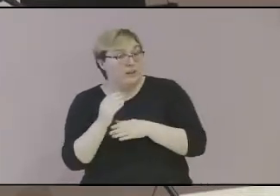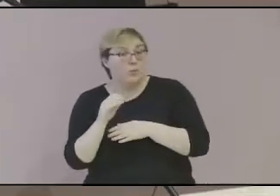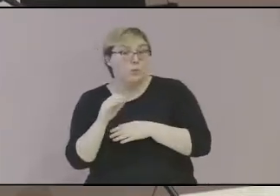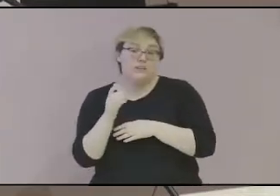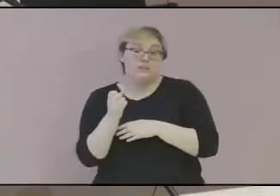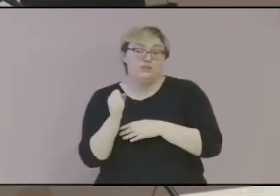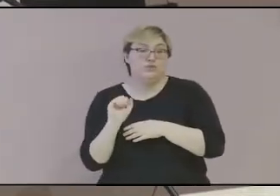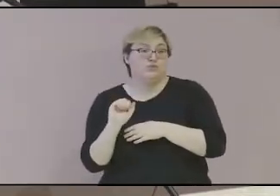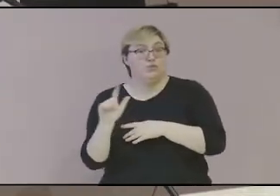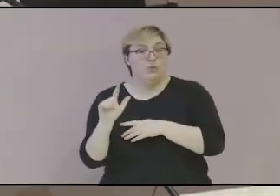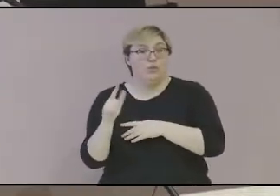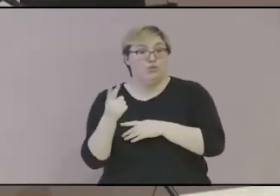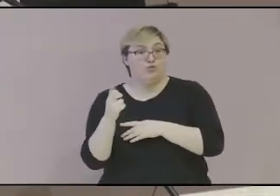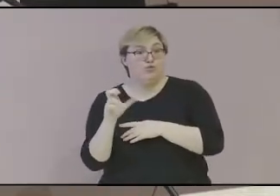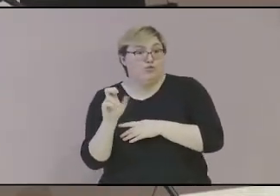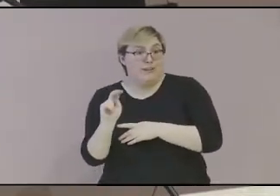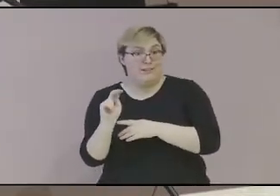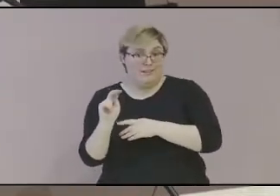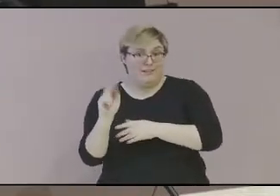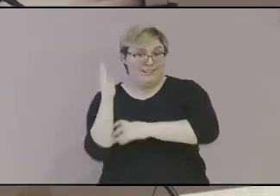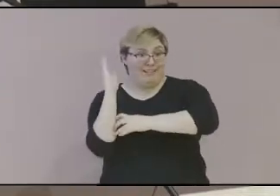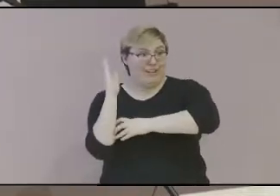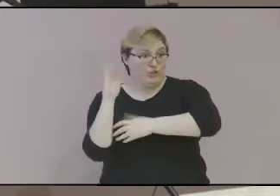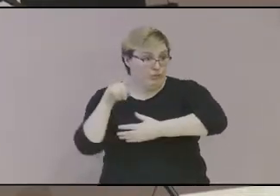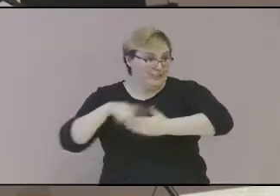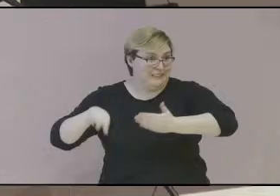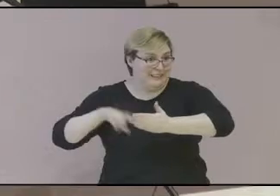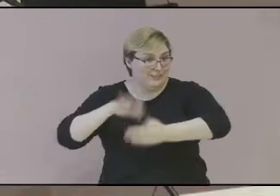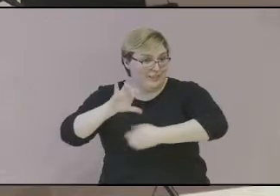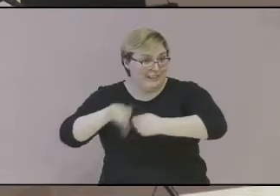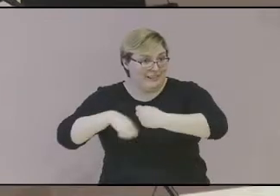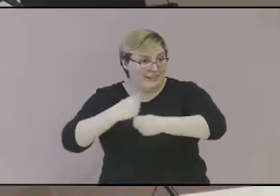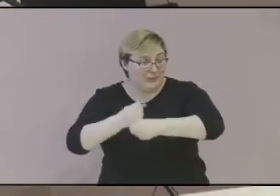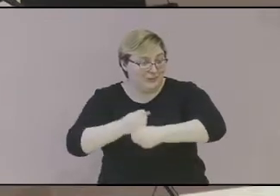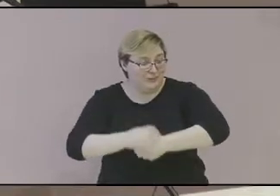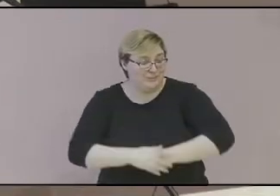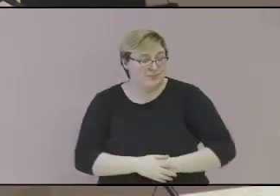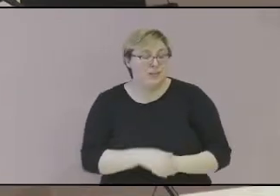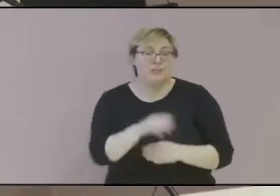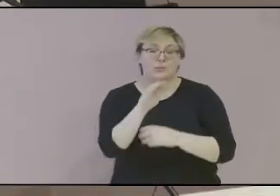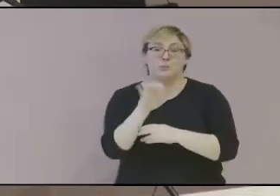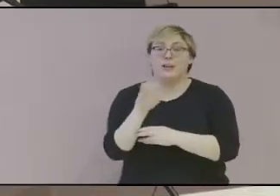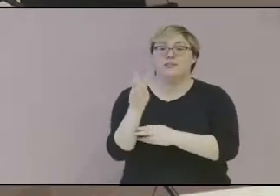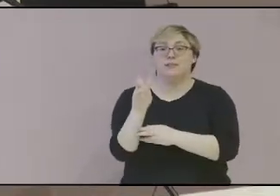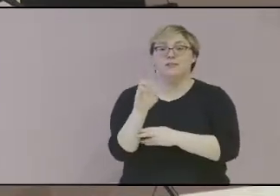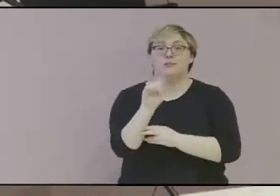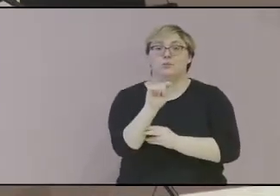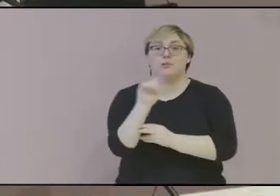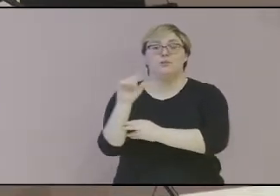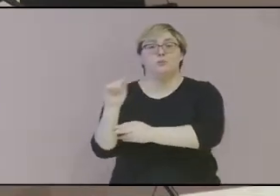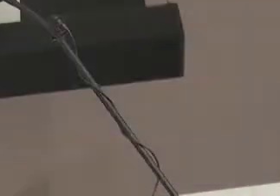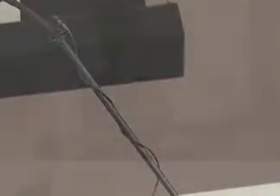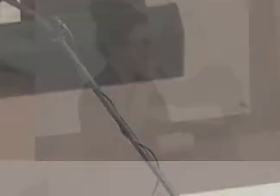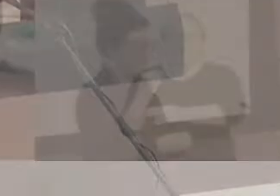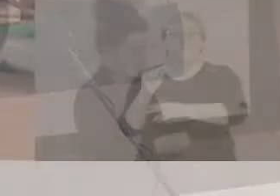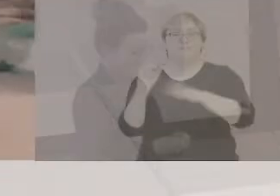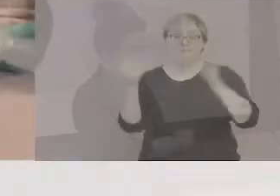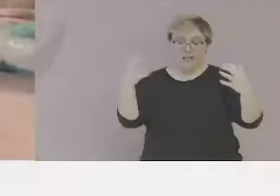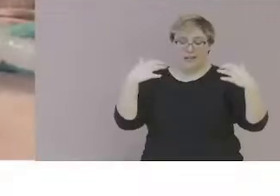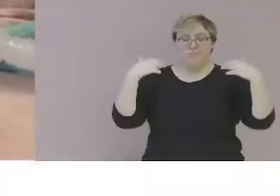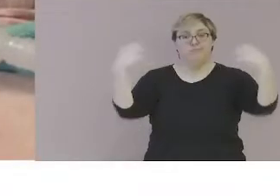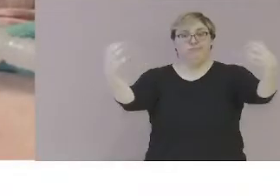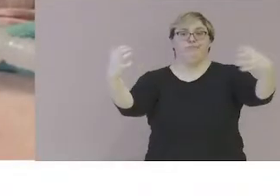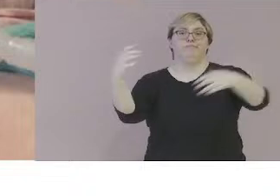been the year before. At a press conference on May 6, 2020, noted disability